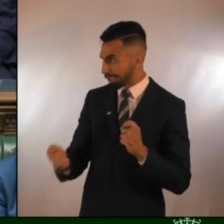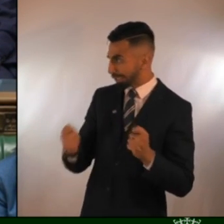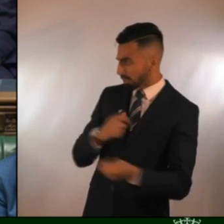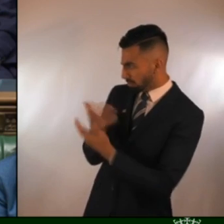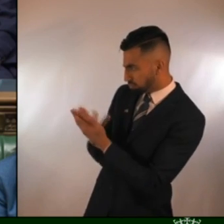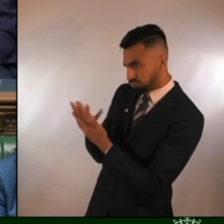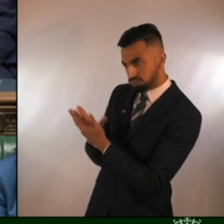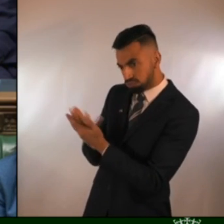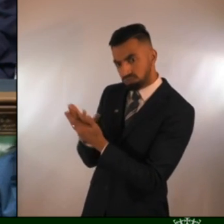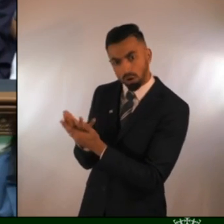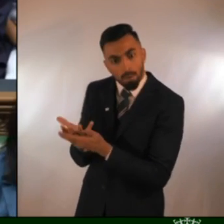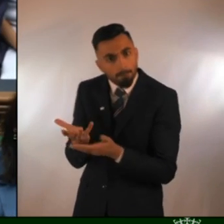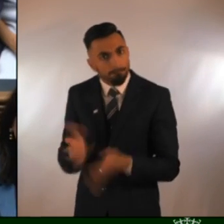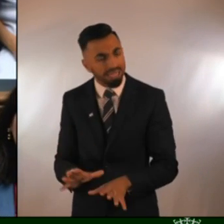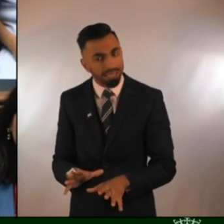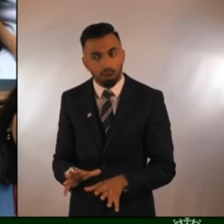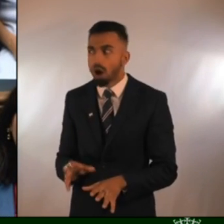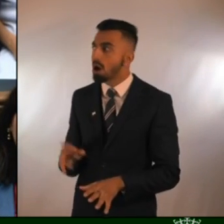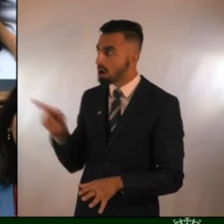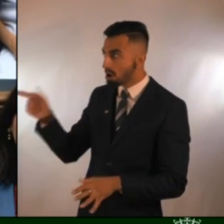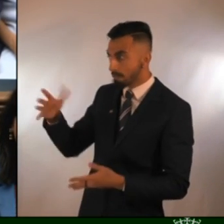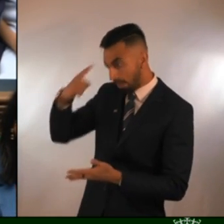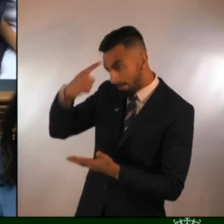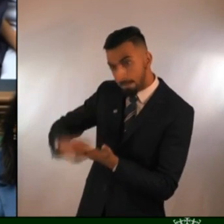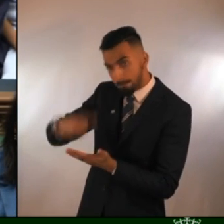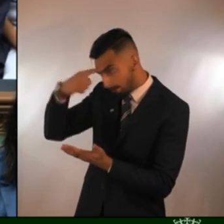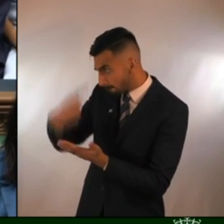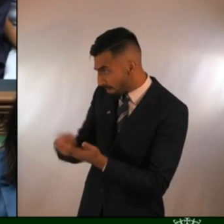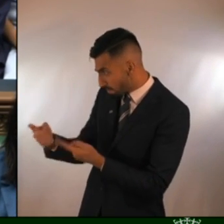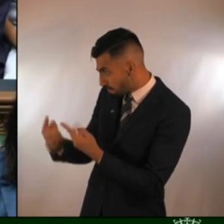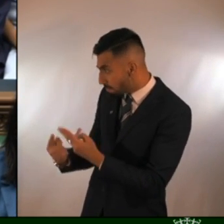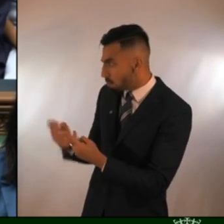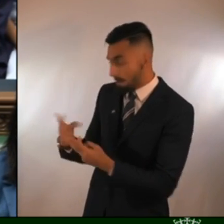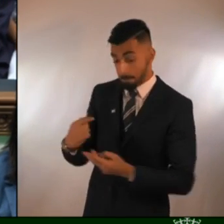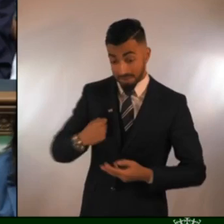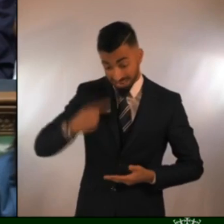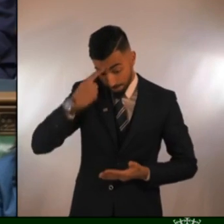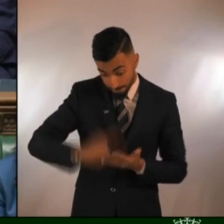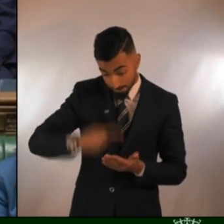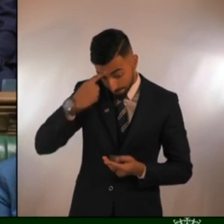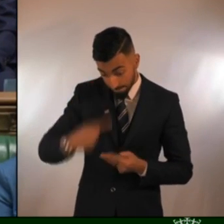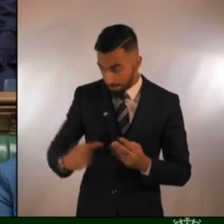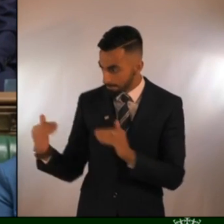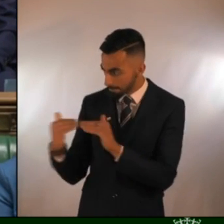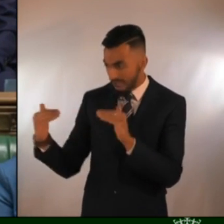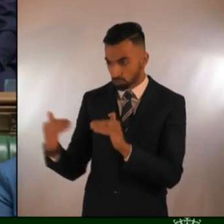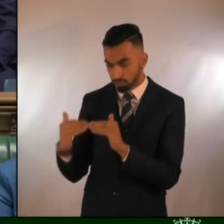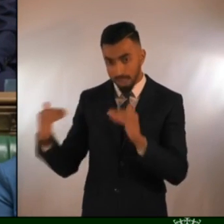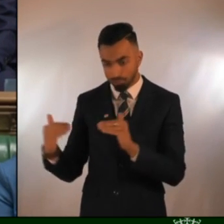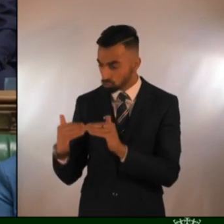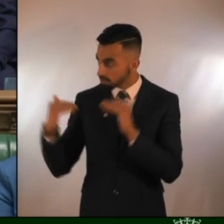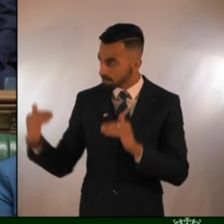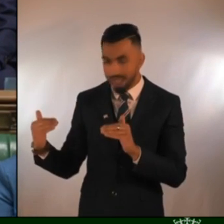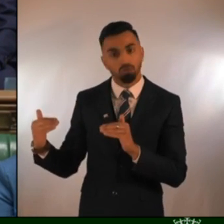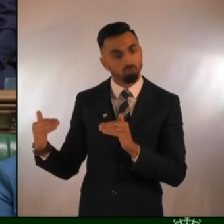our responses have been carefully designed to be complementary and to have maximum impact, consistent with our